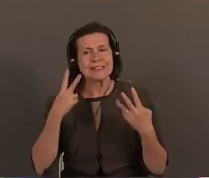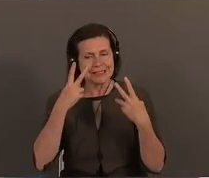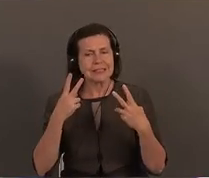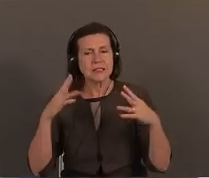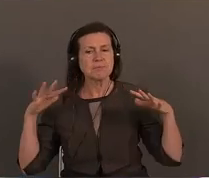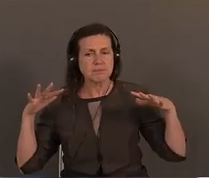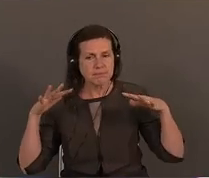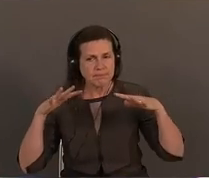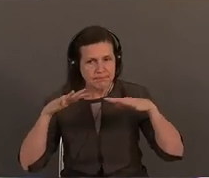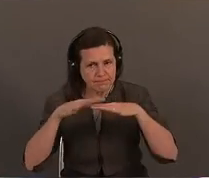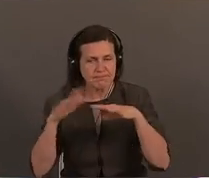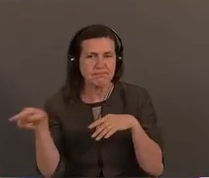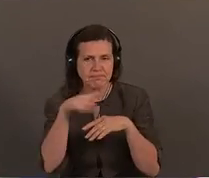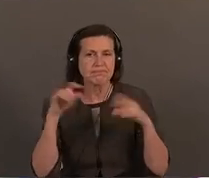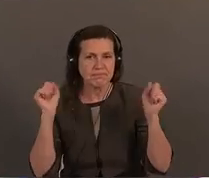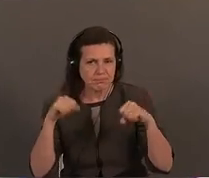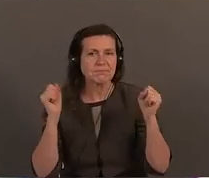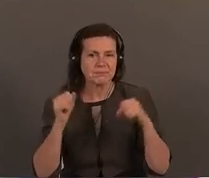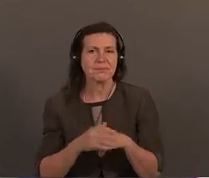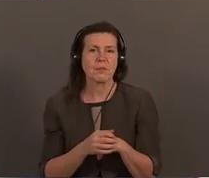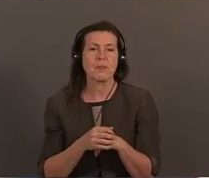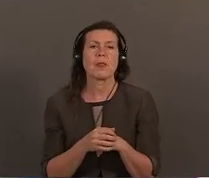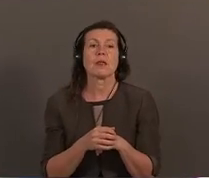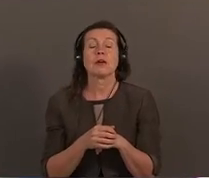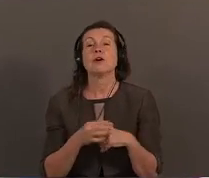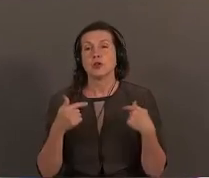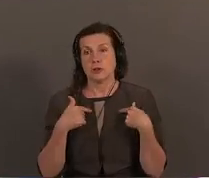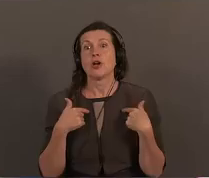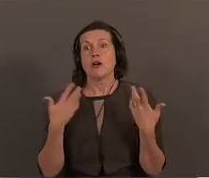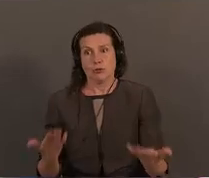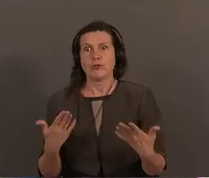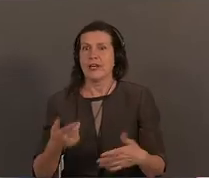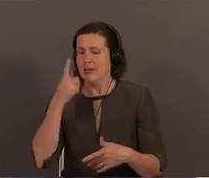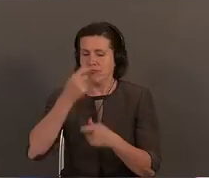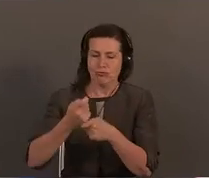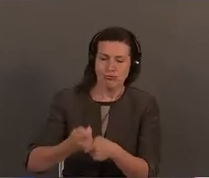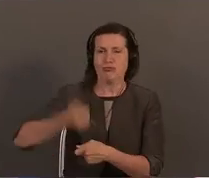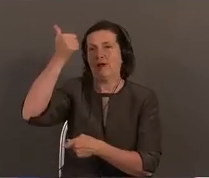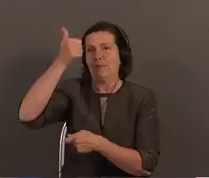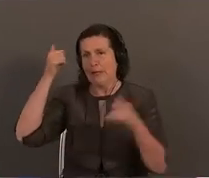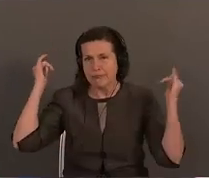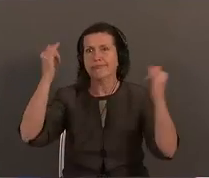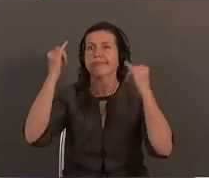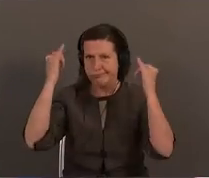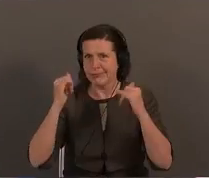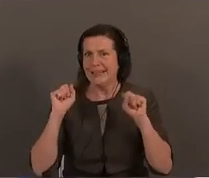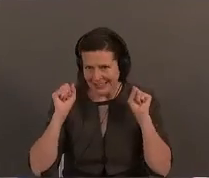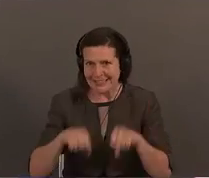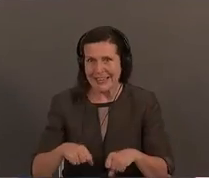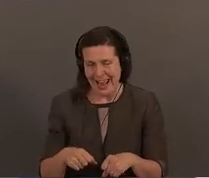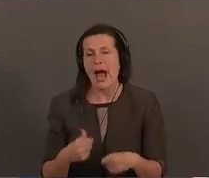of course, the risk is to celebrate a bit too much, to drink a bottle of champagne too much tonight, which we have to do